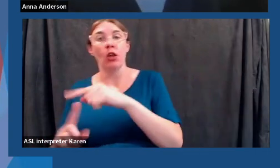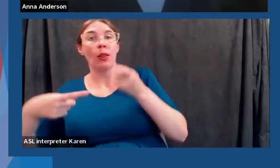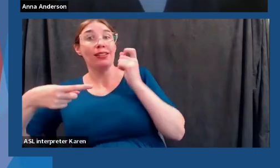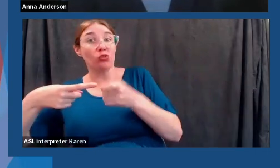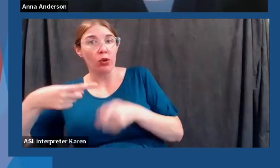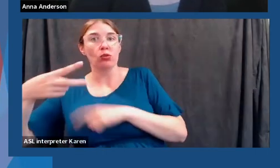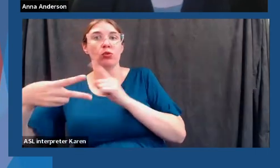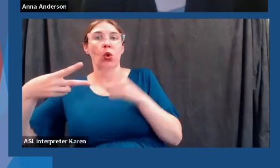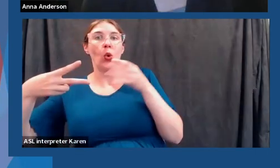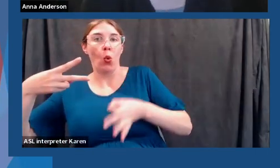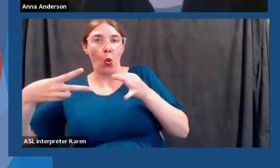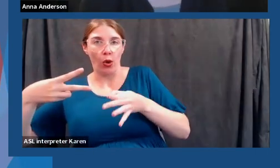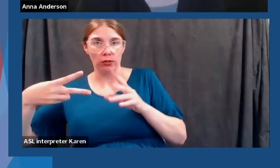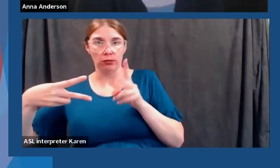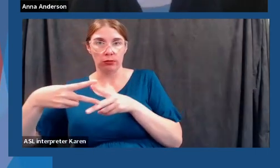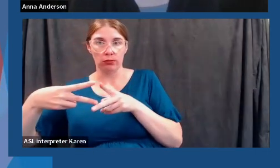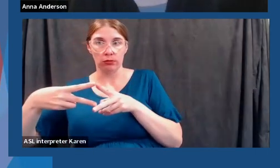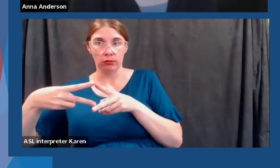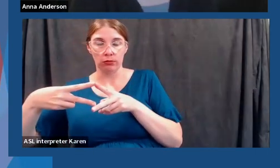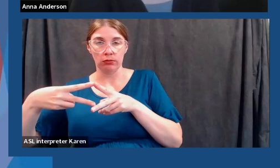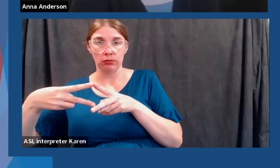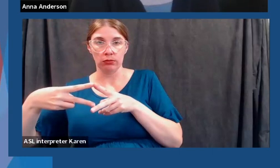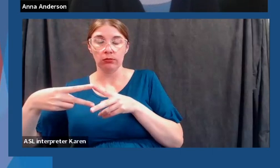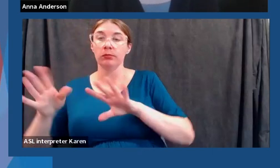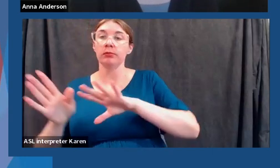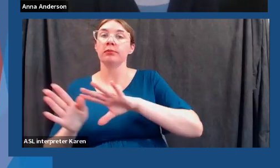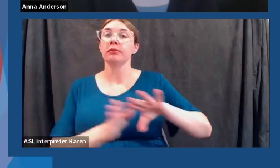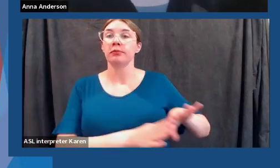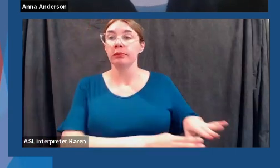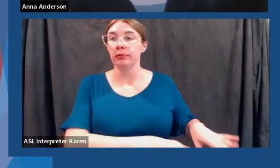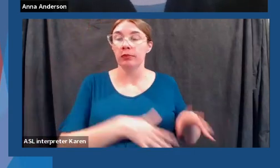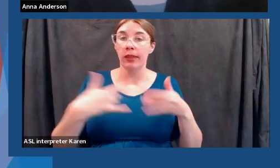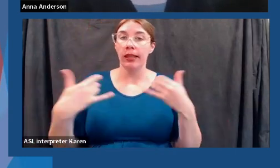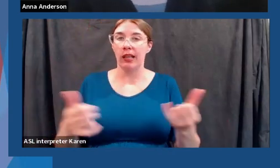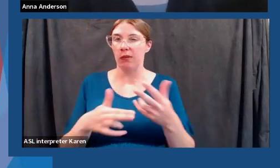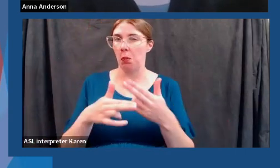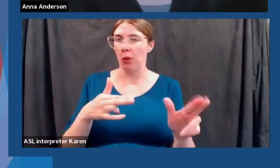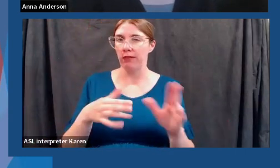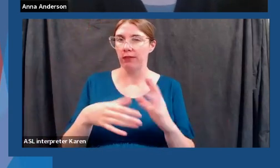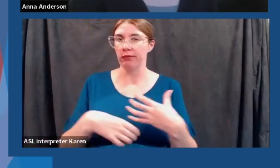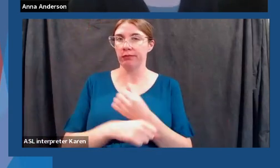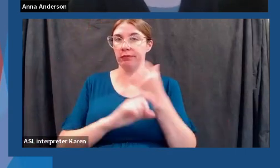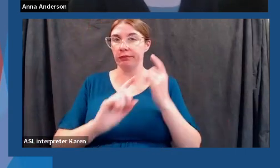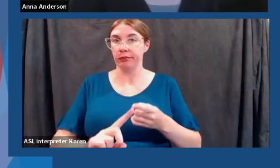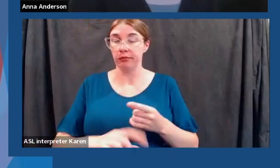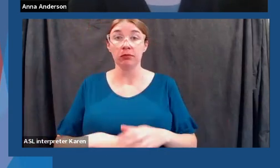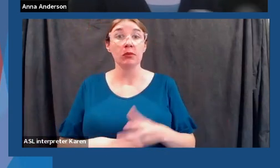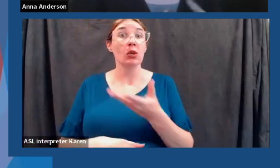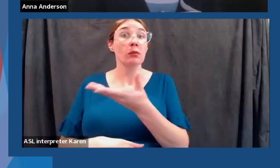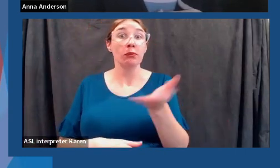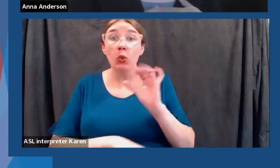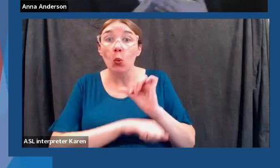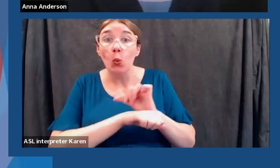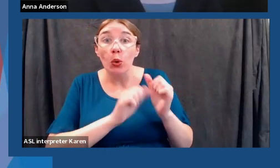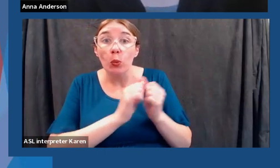So I'm going to make this really brief. So if you have a resident or somebody you're working with